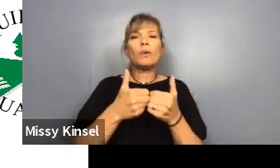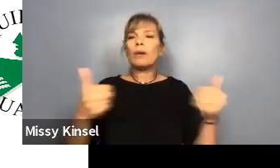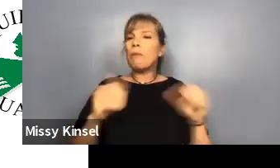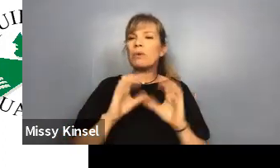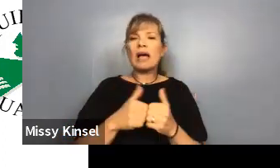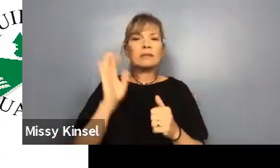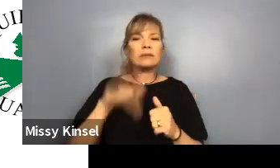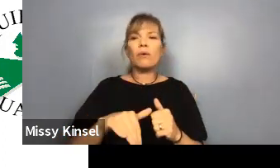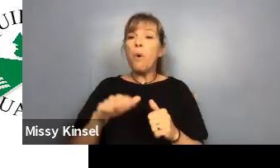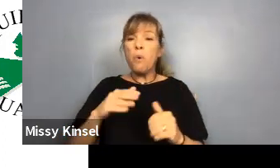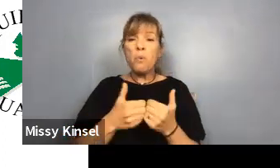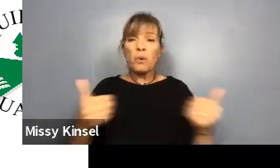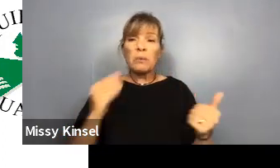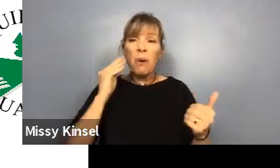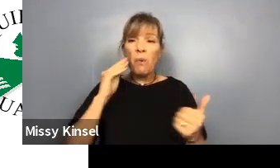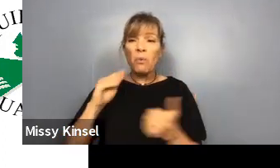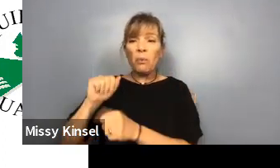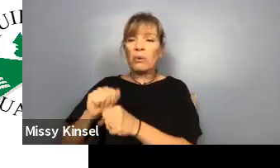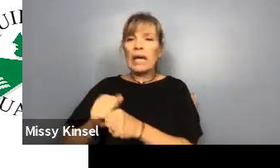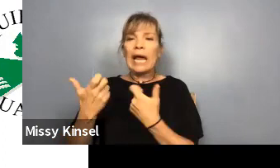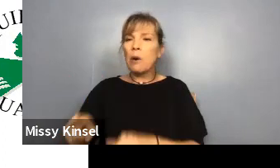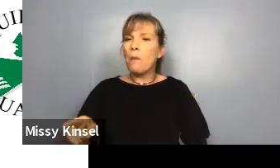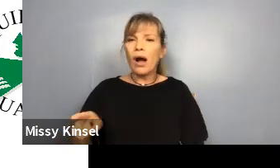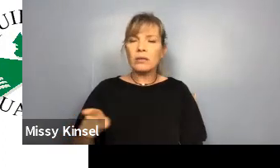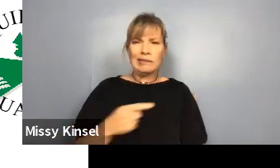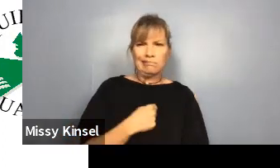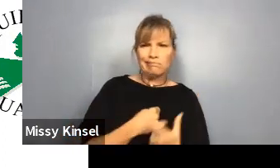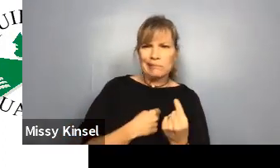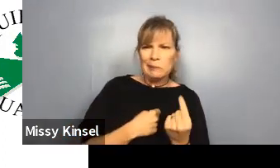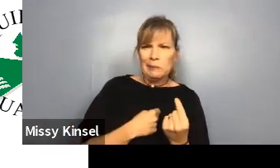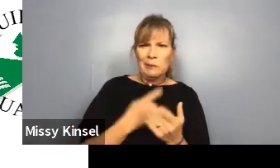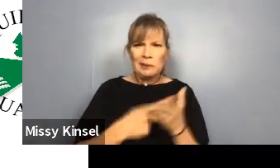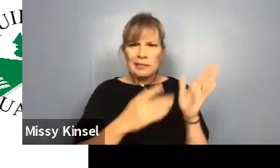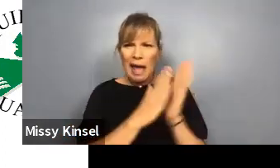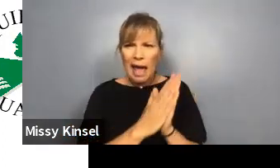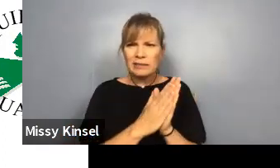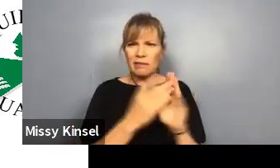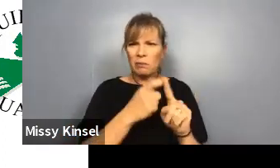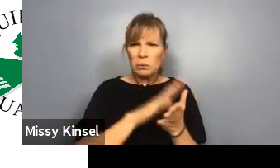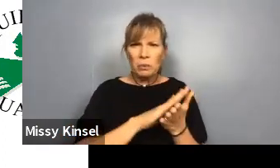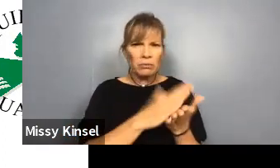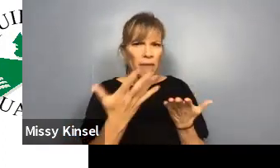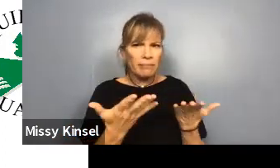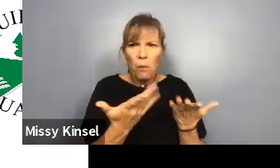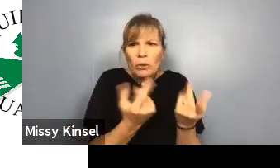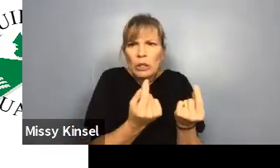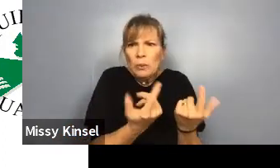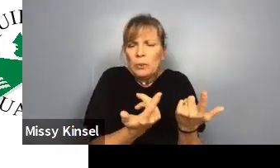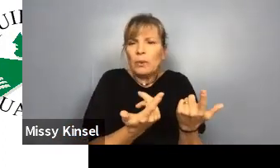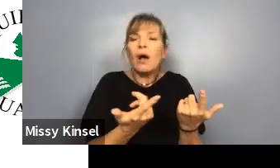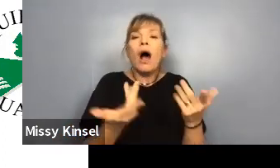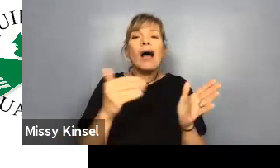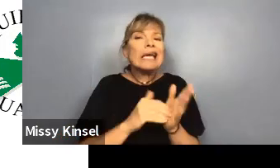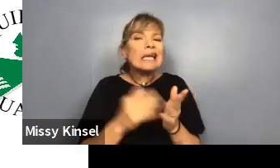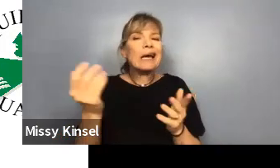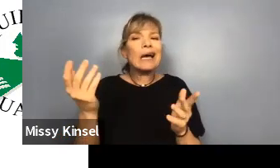or his remote work. So what can I do? What should I ask for from the school? And again, this is, I